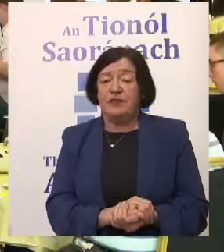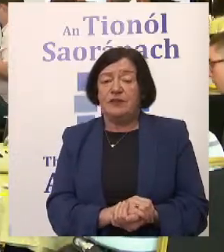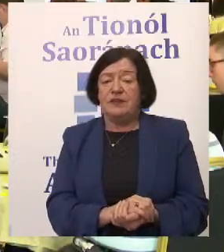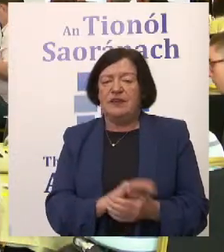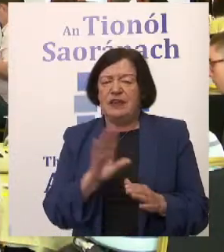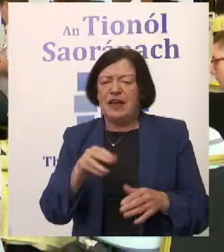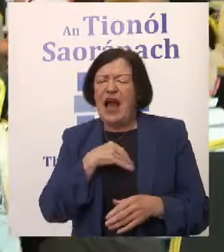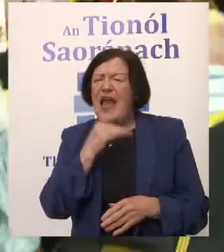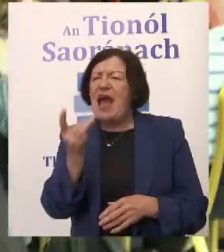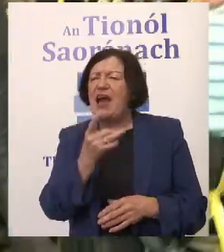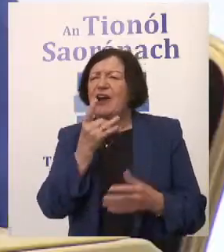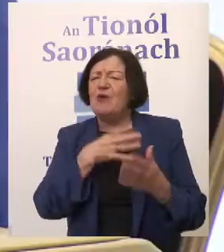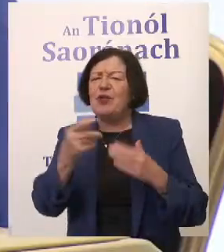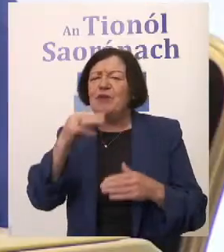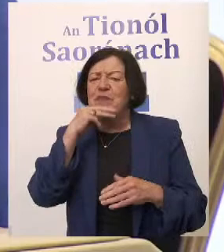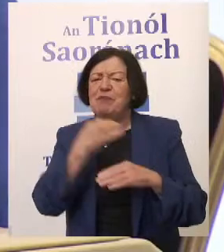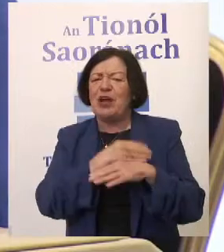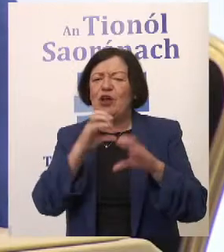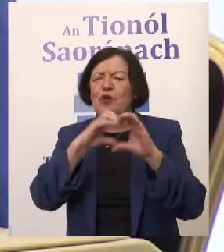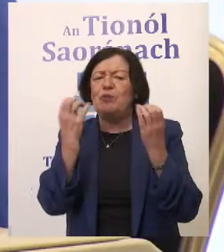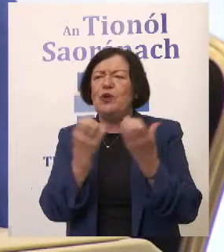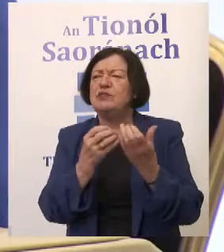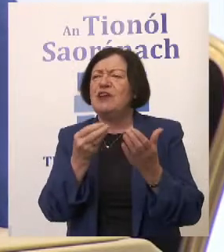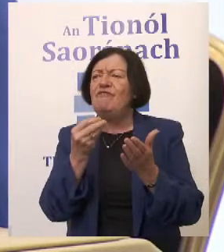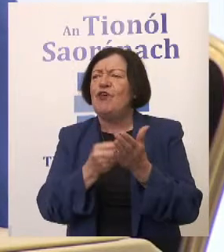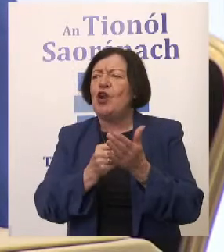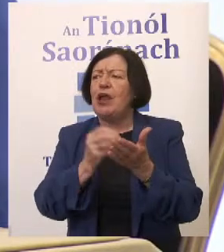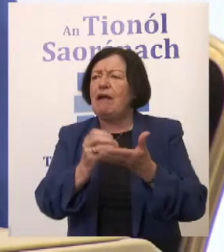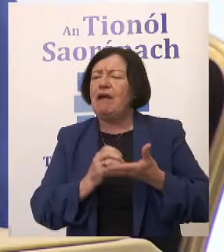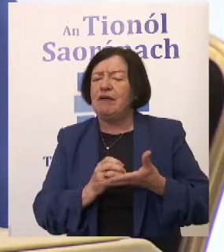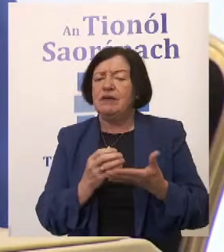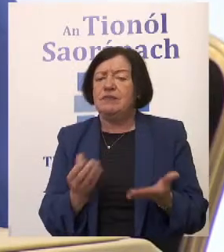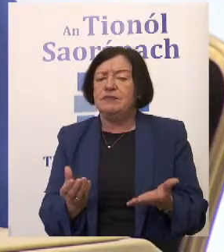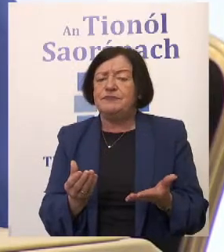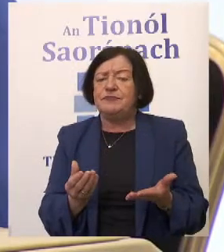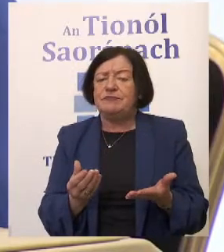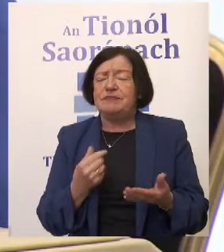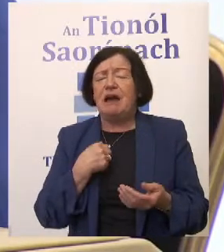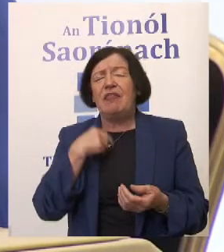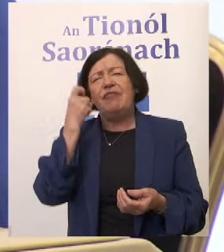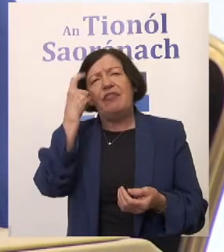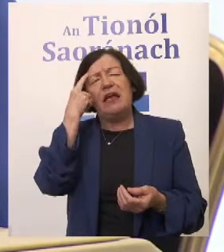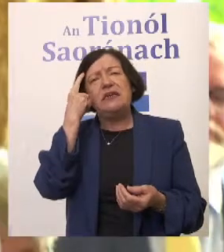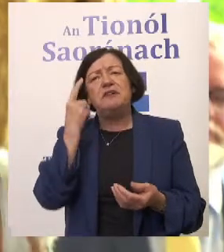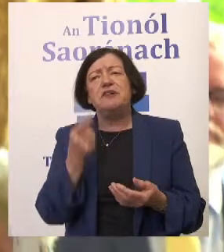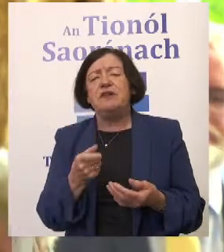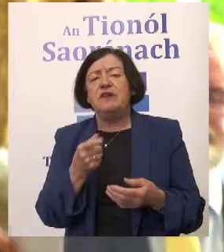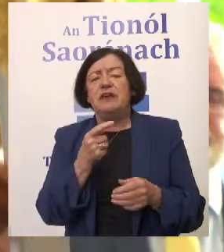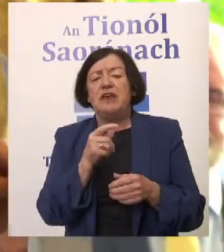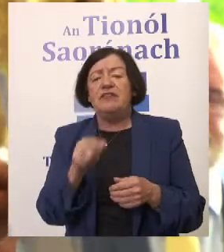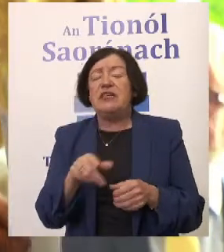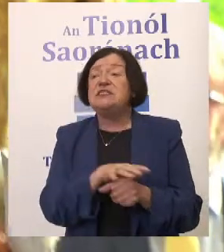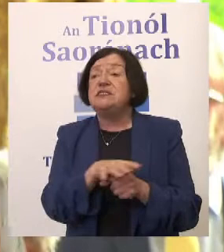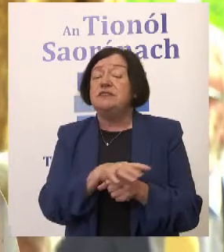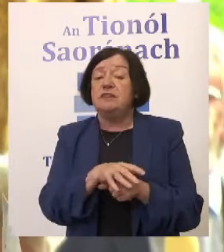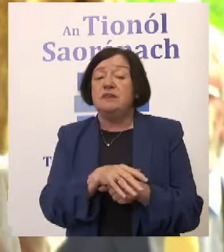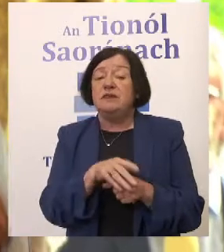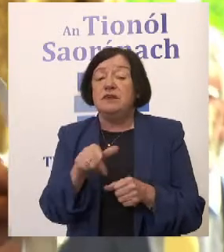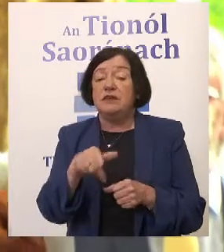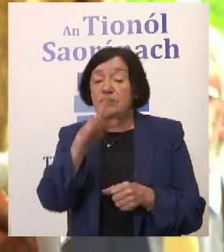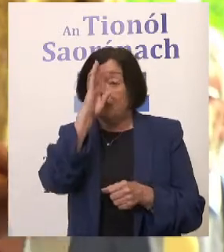Sorry, can I ask, what do you mean by community funding? Well, I guess this would be, in this case,